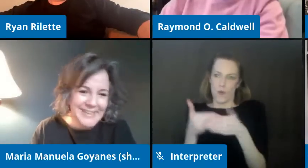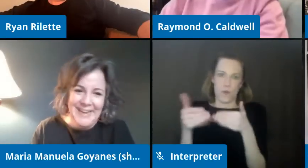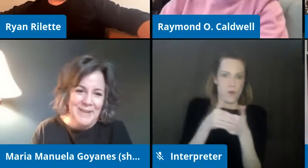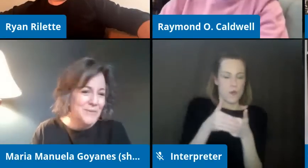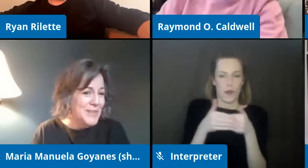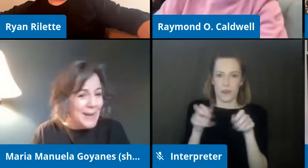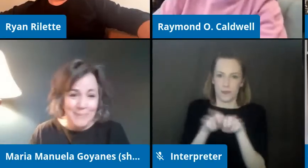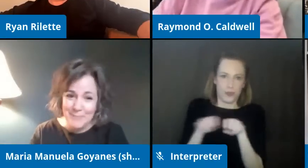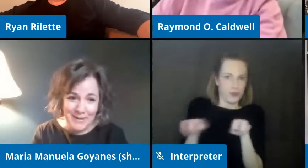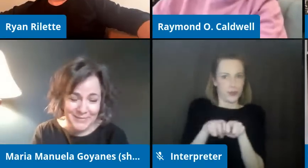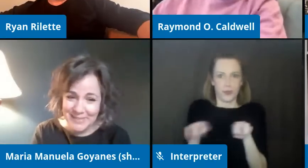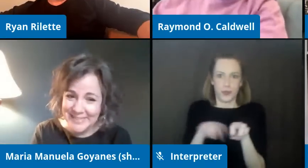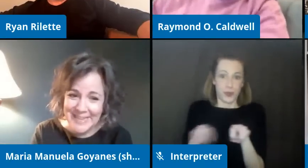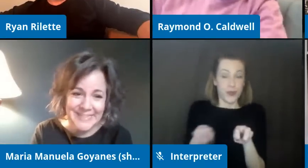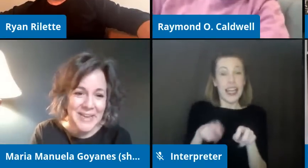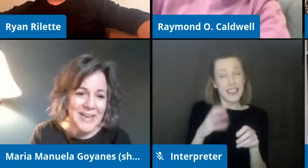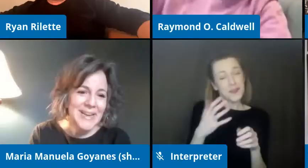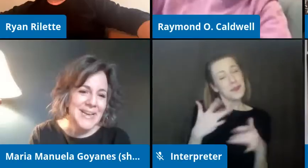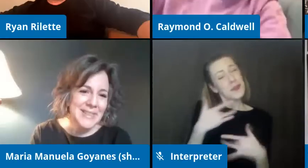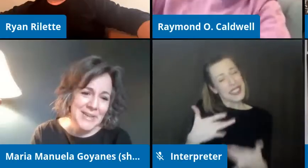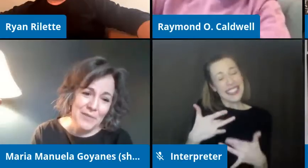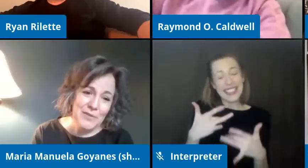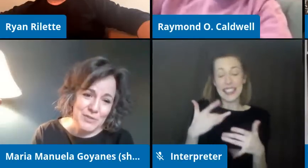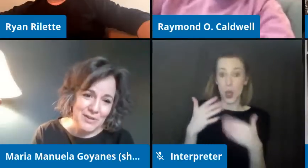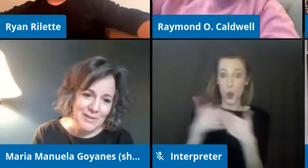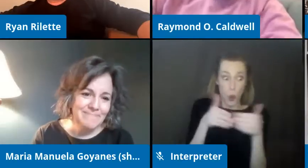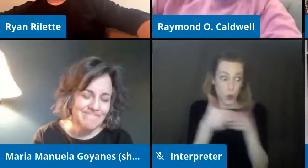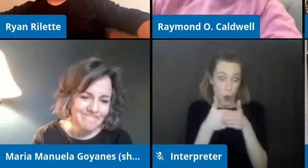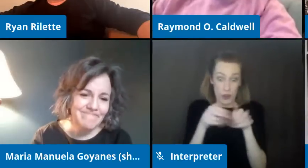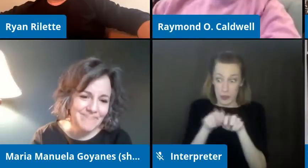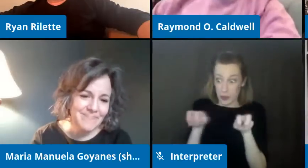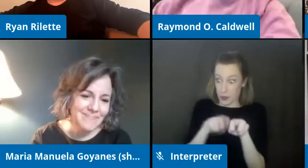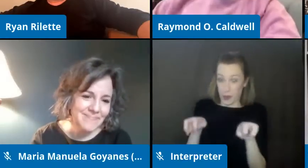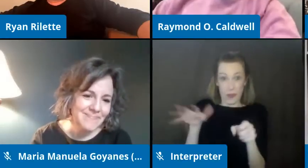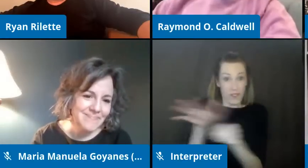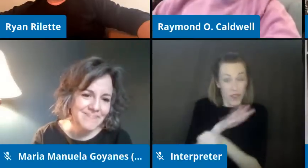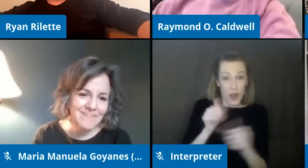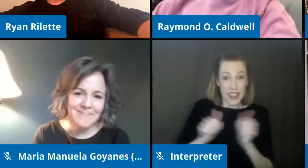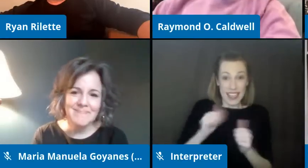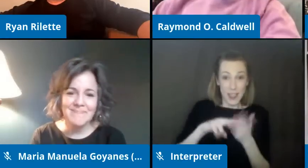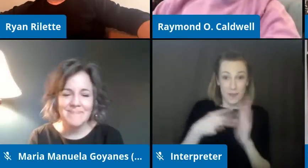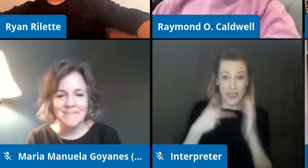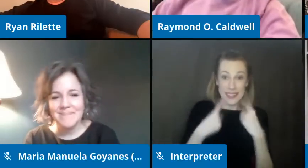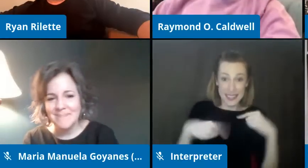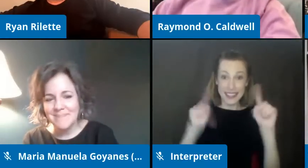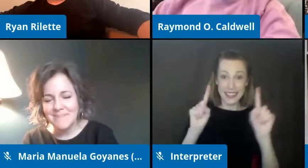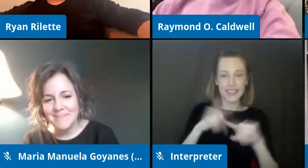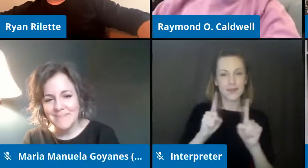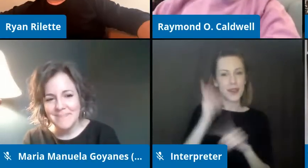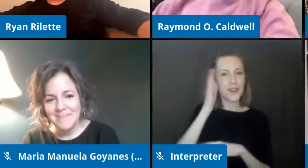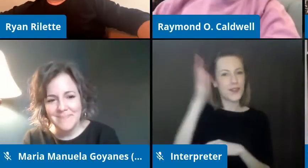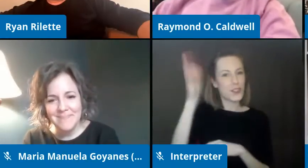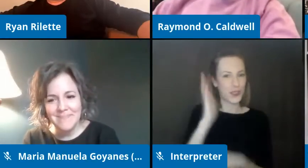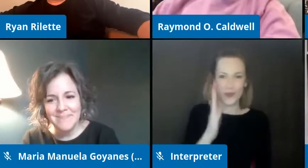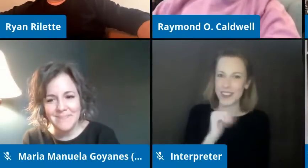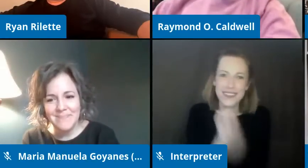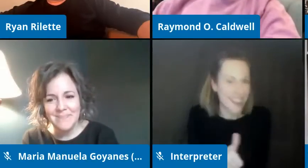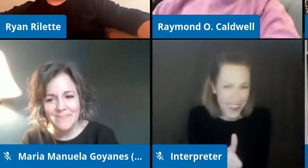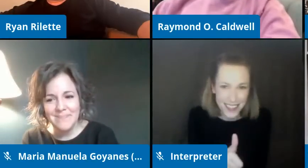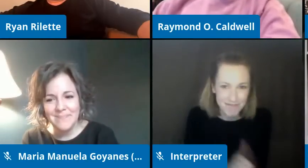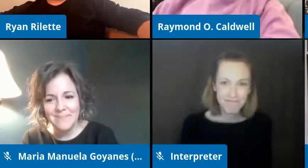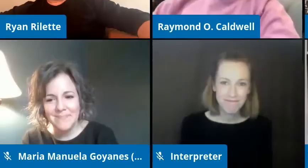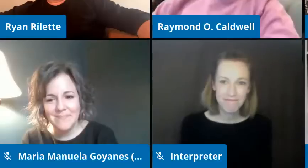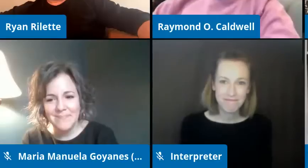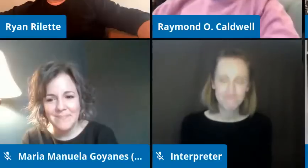us. It will not be a mark of success in the near future. Yeah. You know, and to